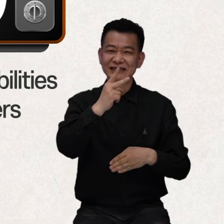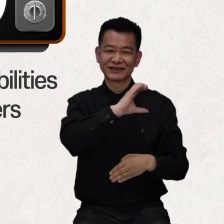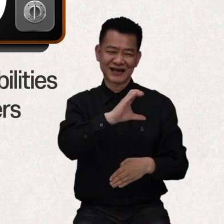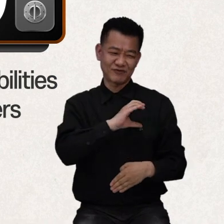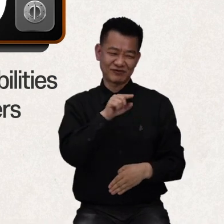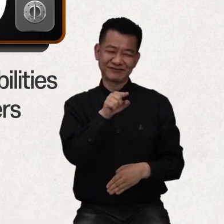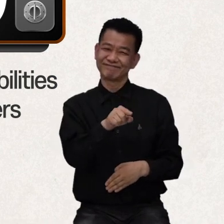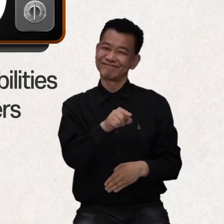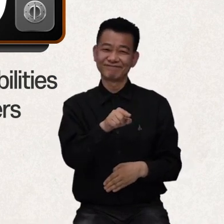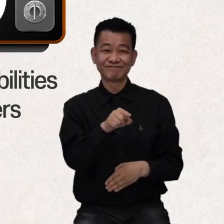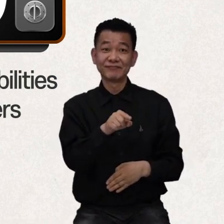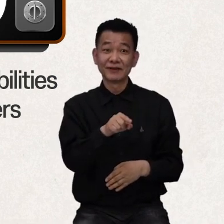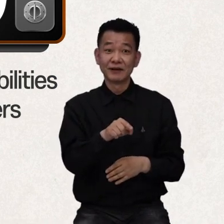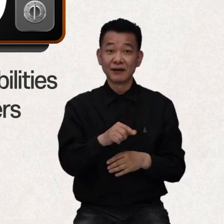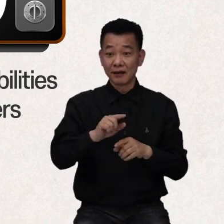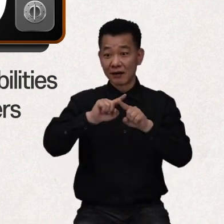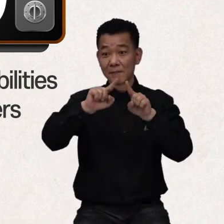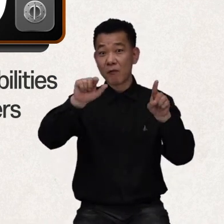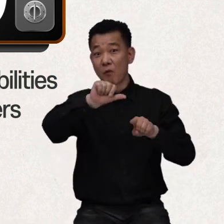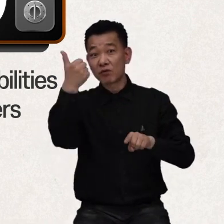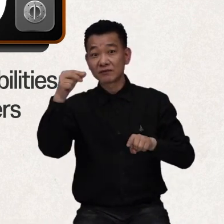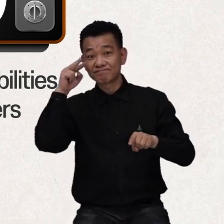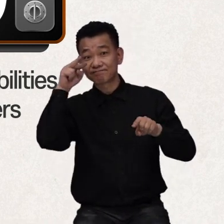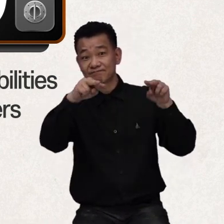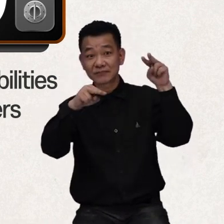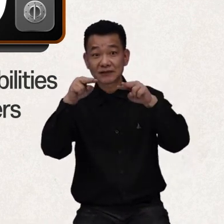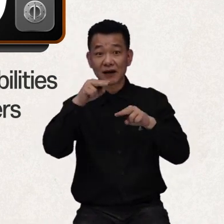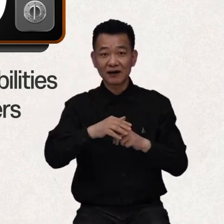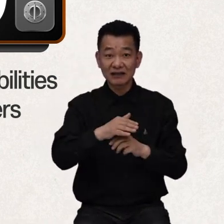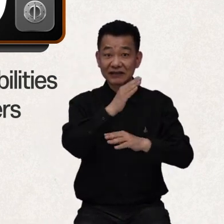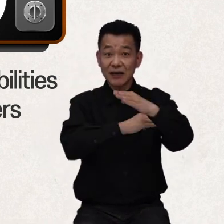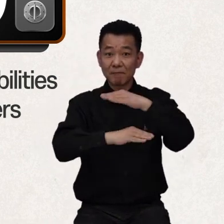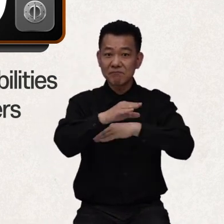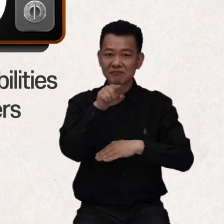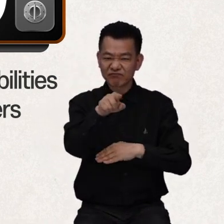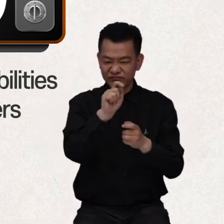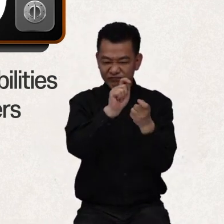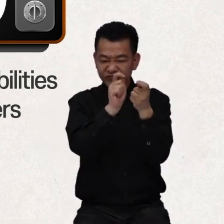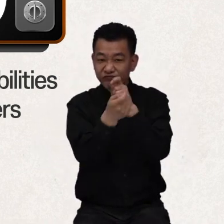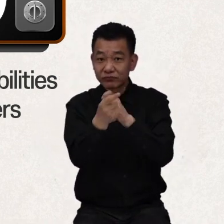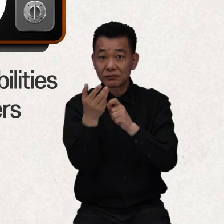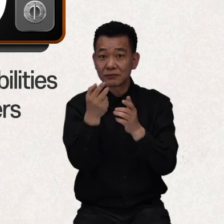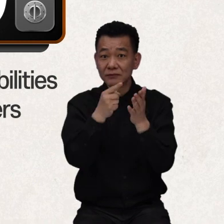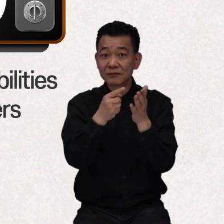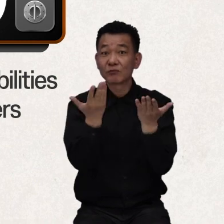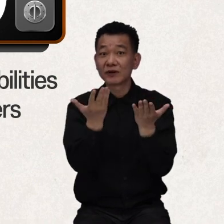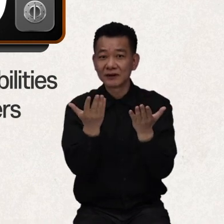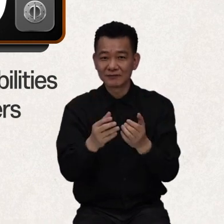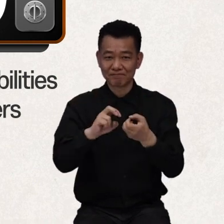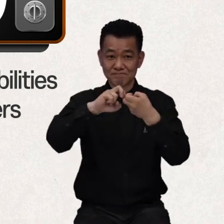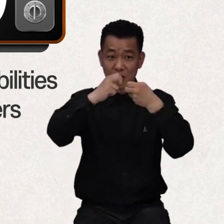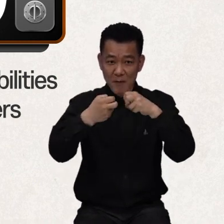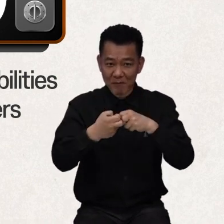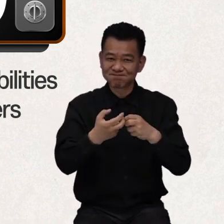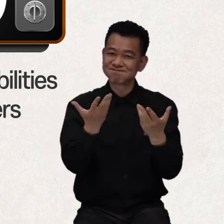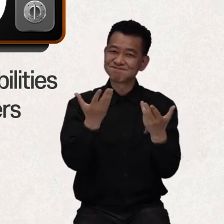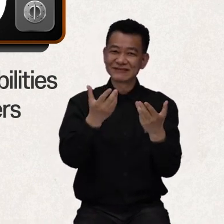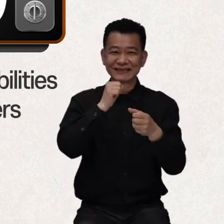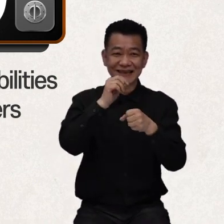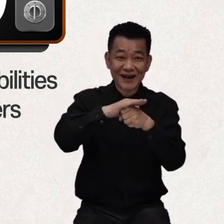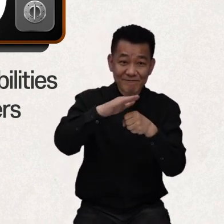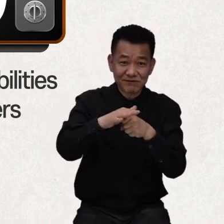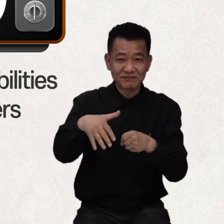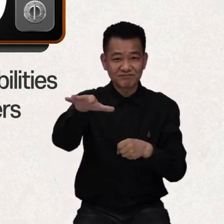That's true. Another viewpoint is that disability was regarded as a problem, flaw, and abnormality that needs